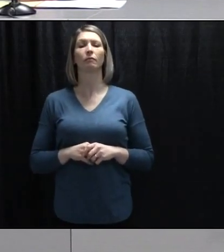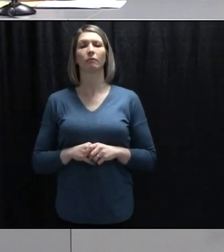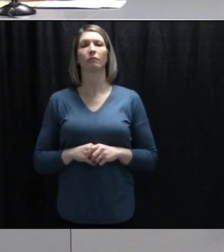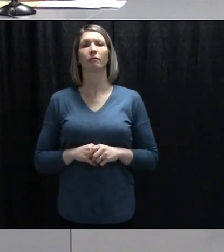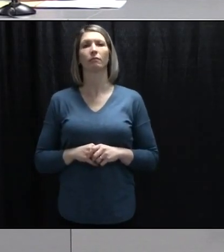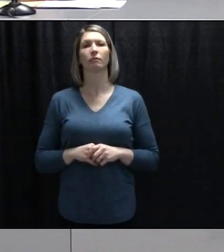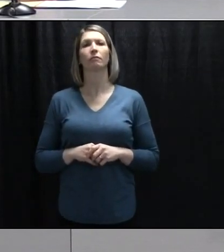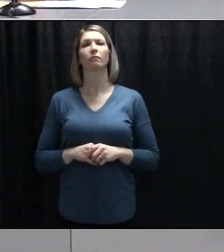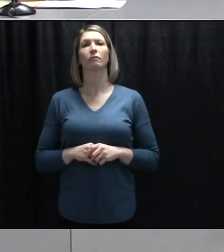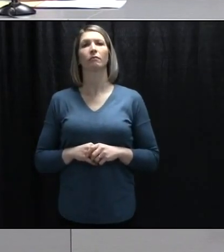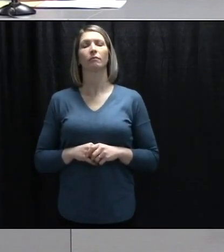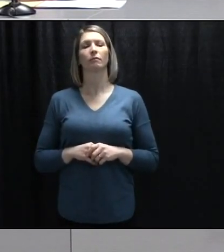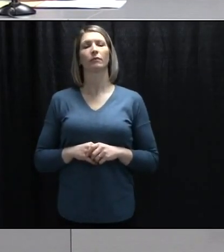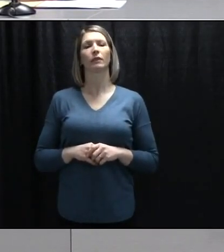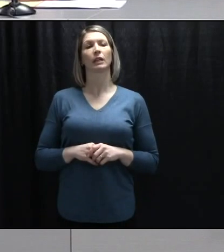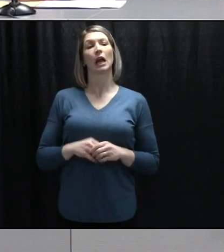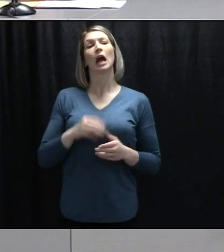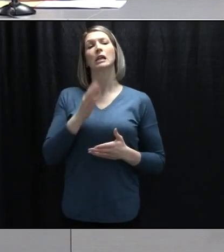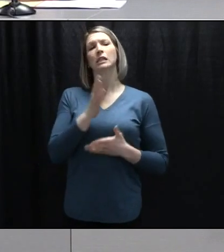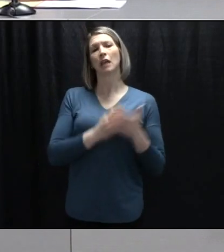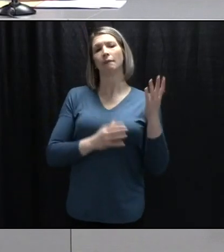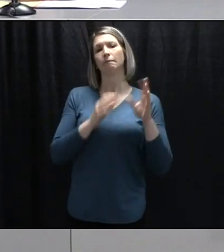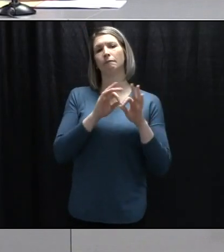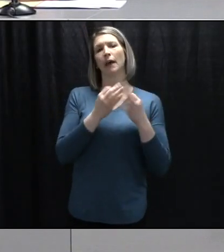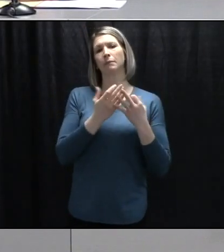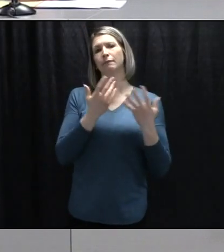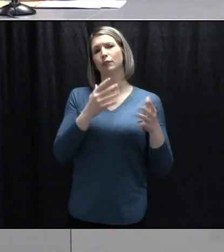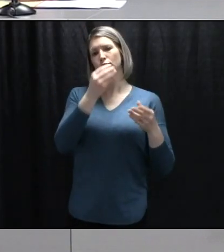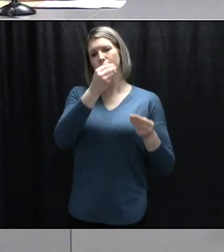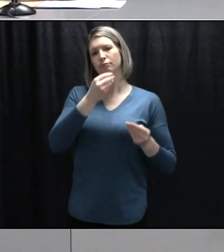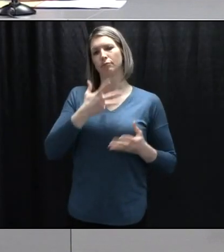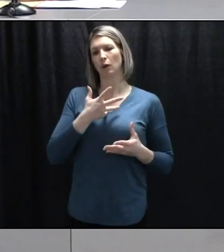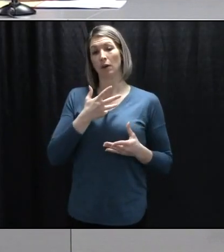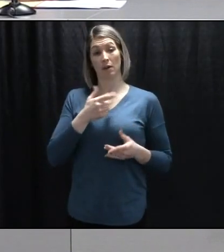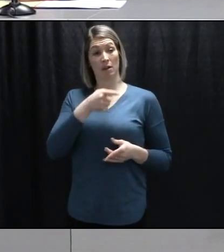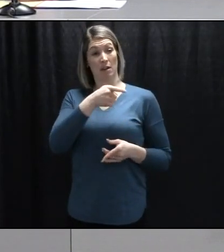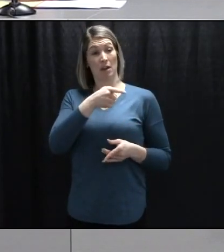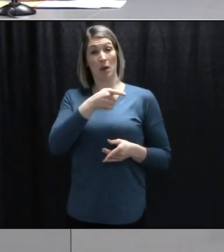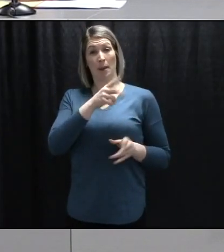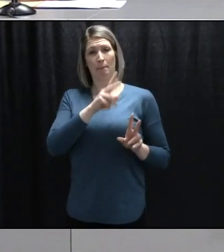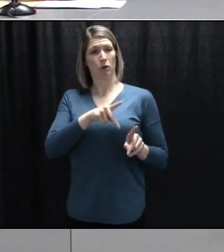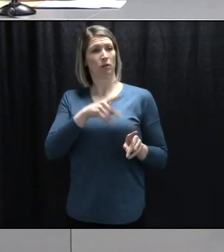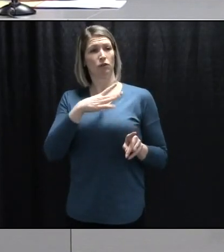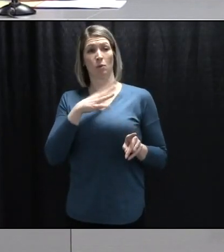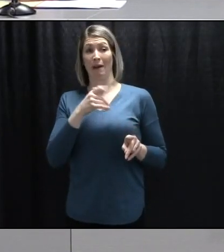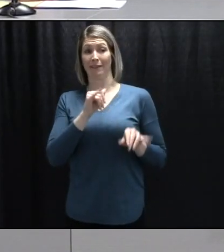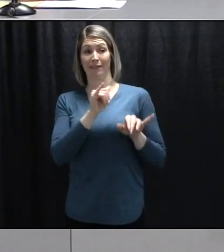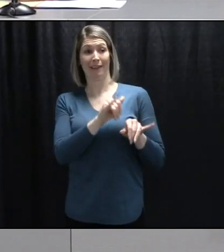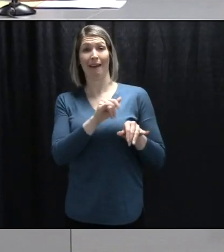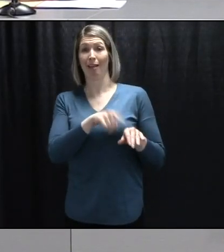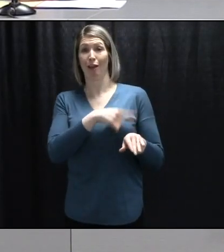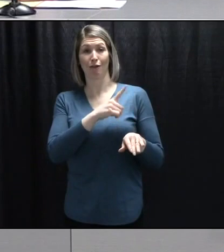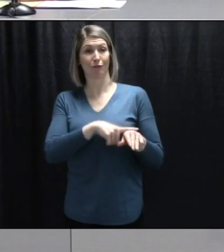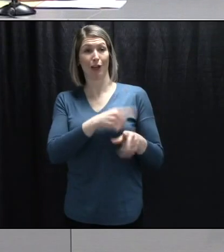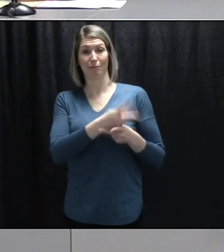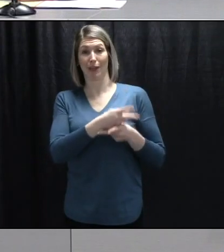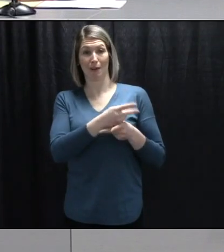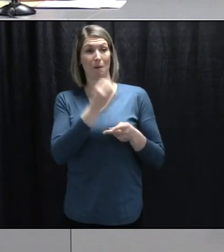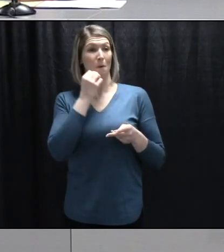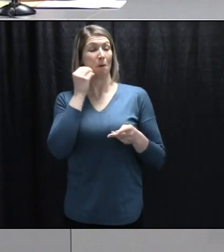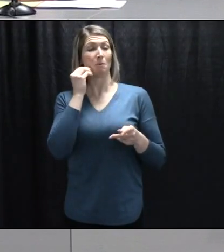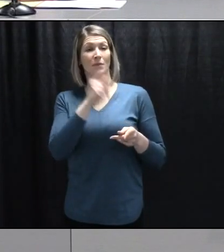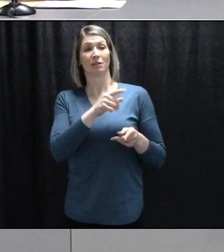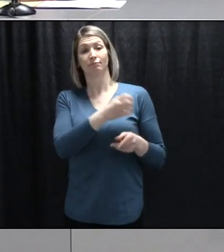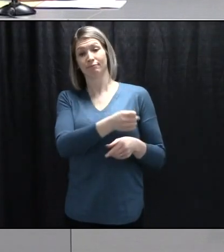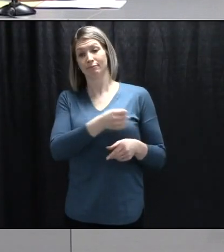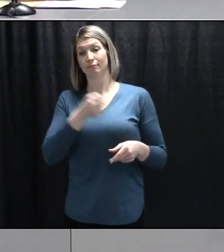take a family member out of a long-term care home, that senior's placement is no longer secured and they'll have to go back on the wait list. Nova Scotia has stopped